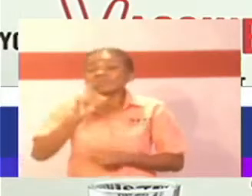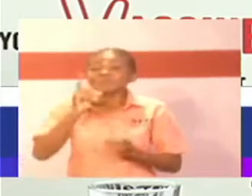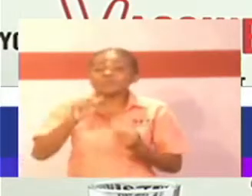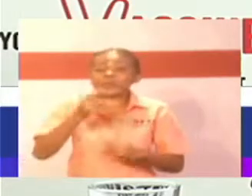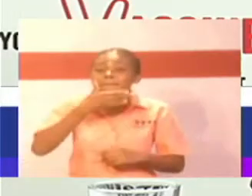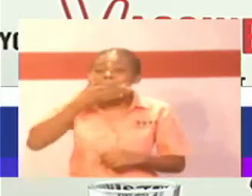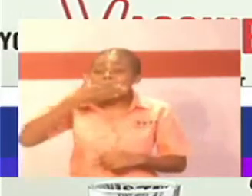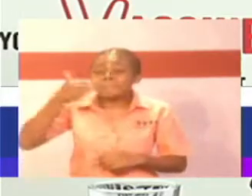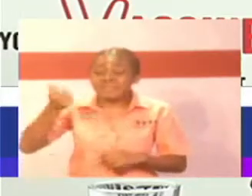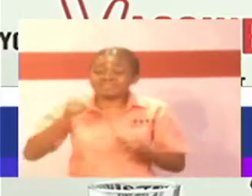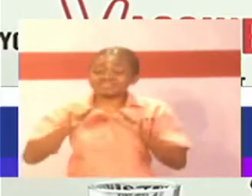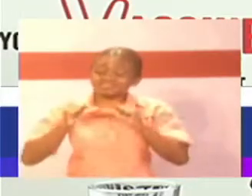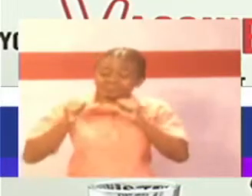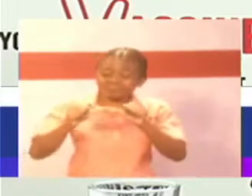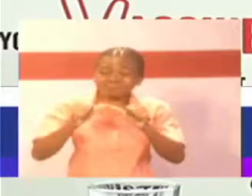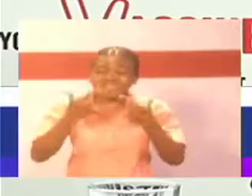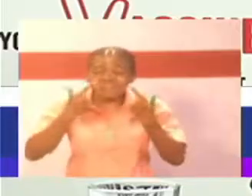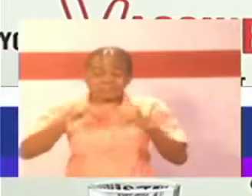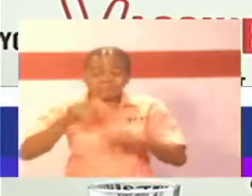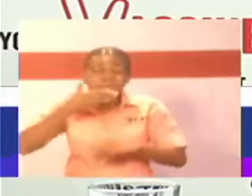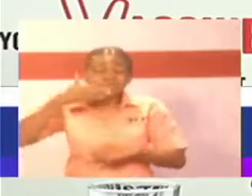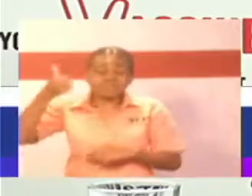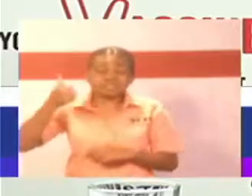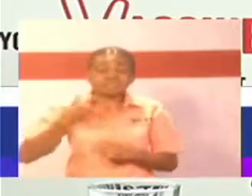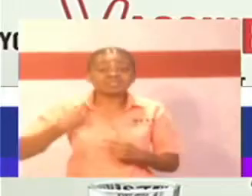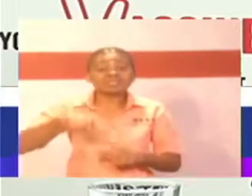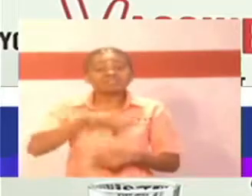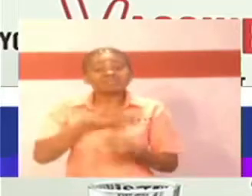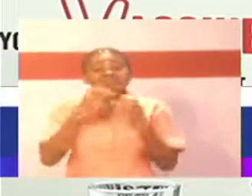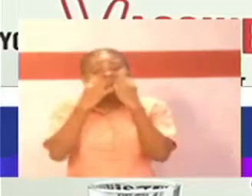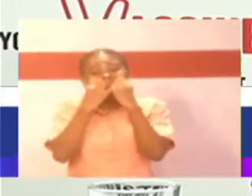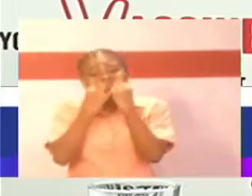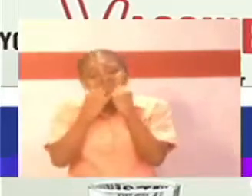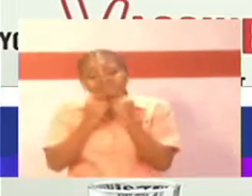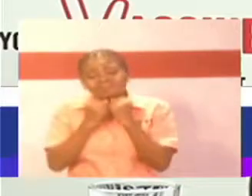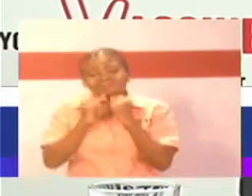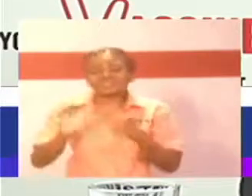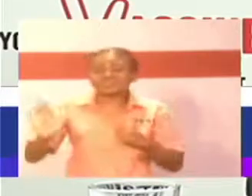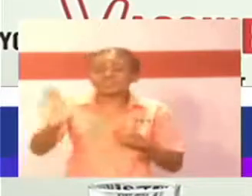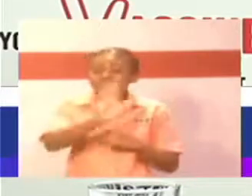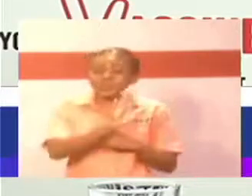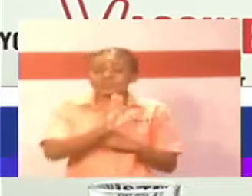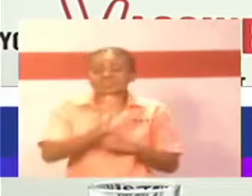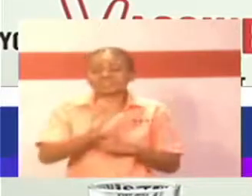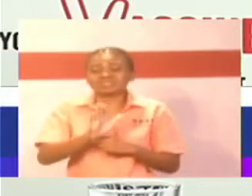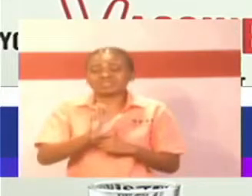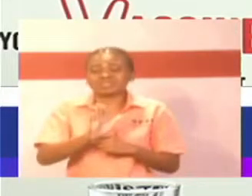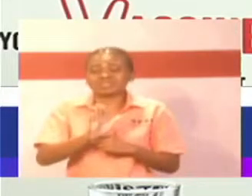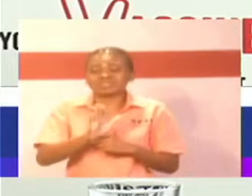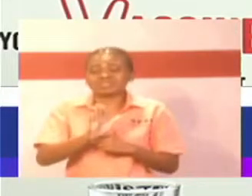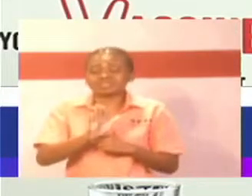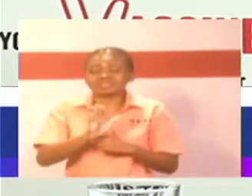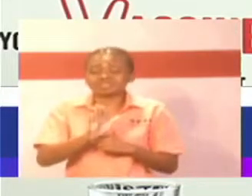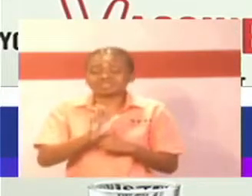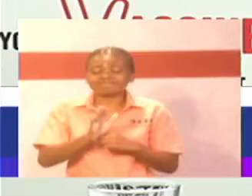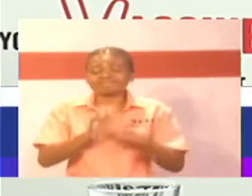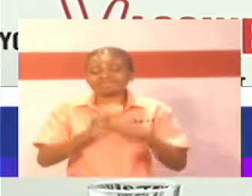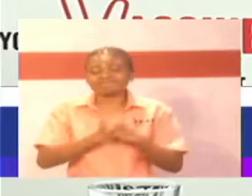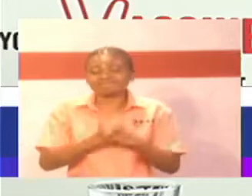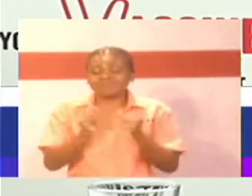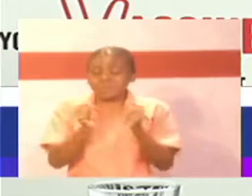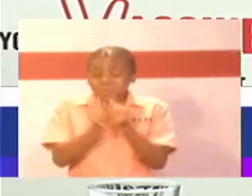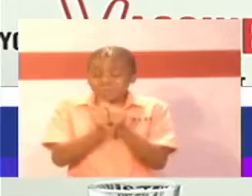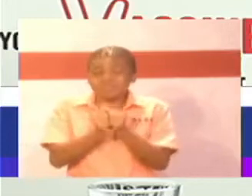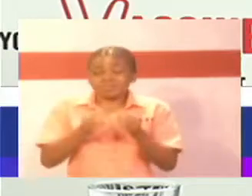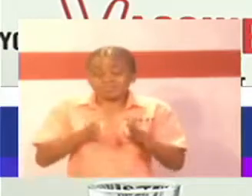try our best. And we appreciate your compliance with the 3 Ws. We appreciate your compliance with the public